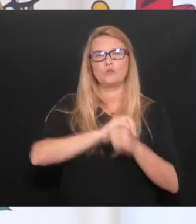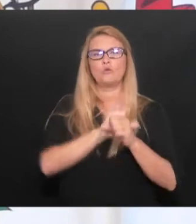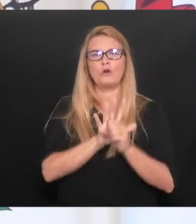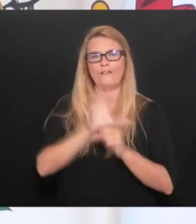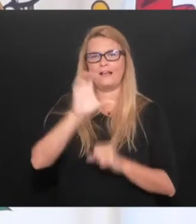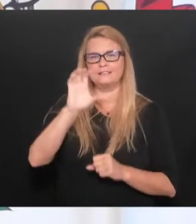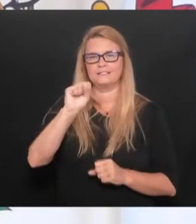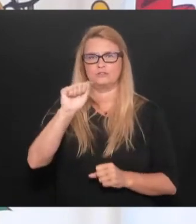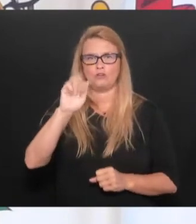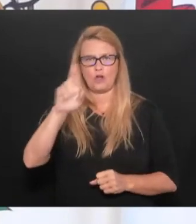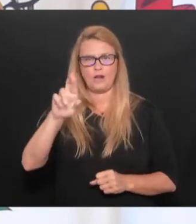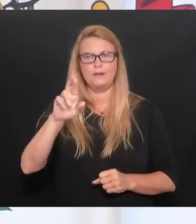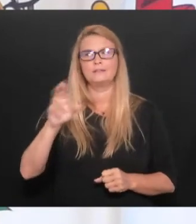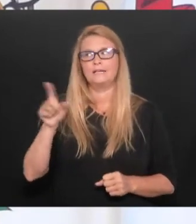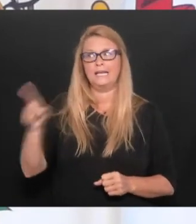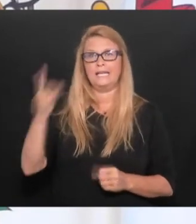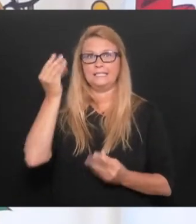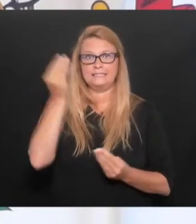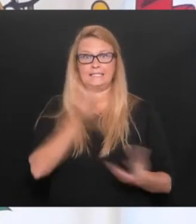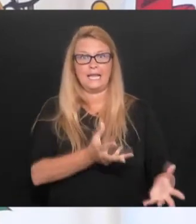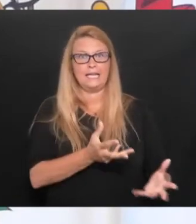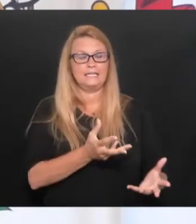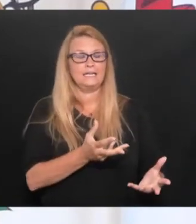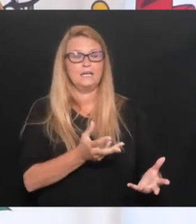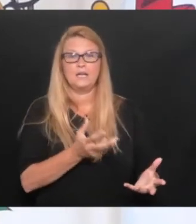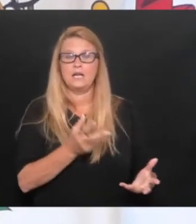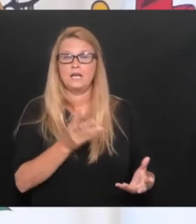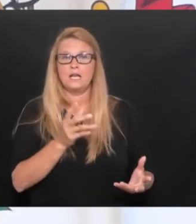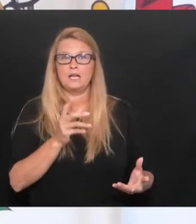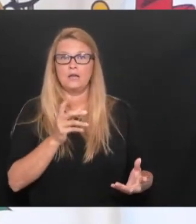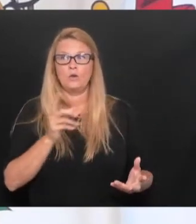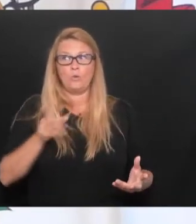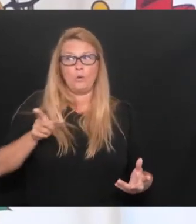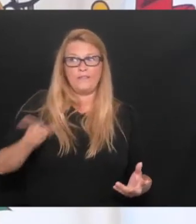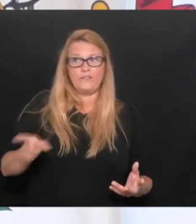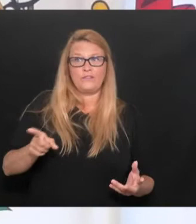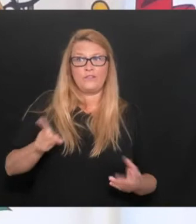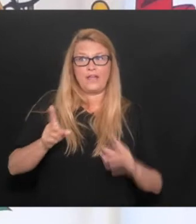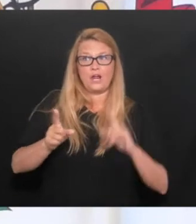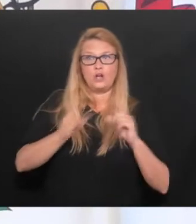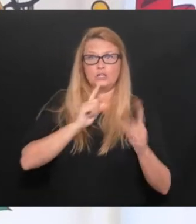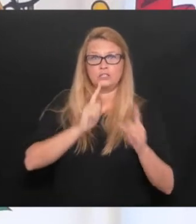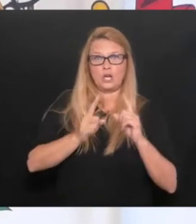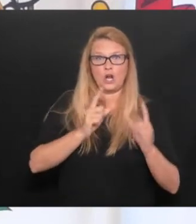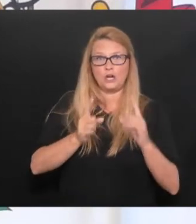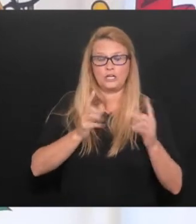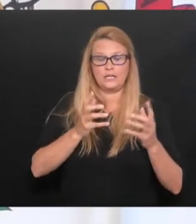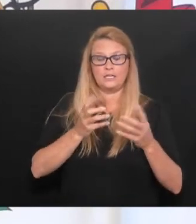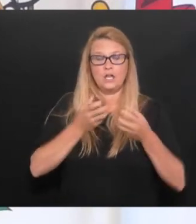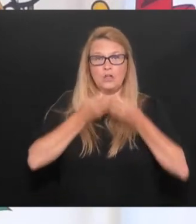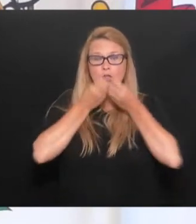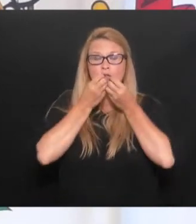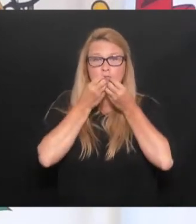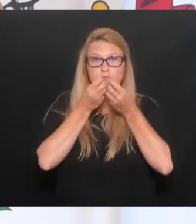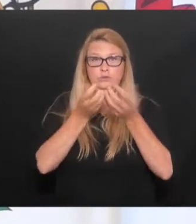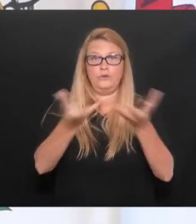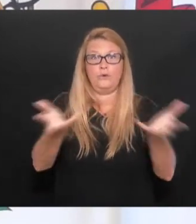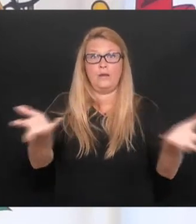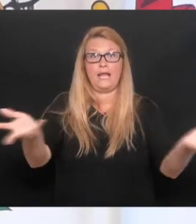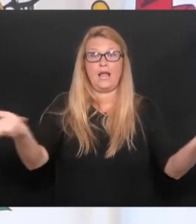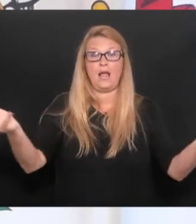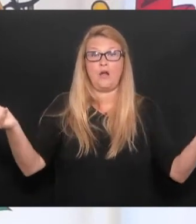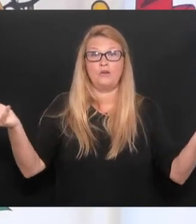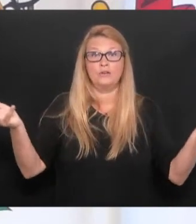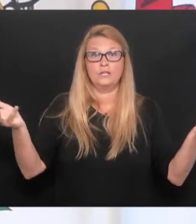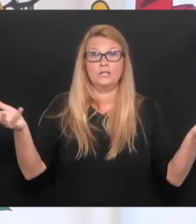variant is, people, when they're talking, are spewing out 1,000